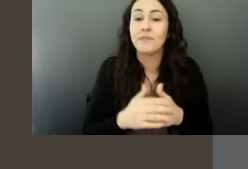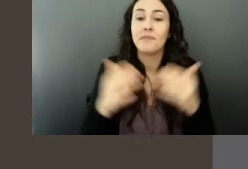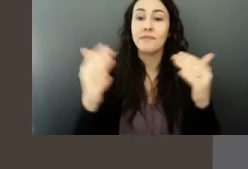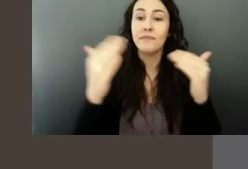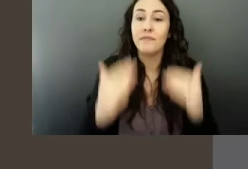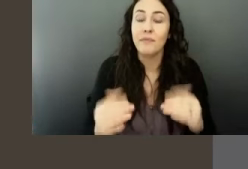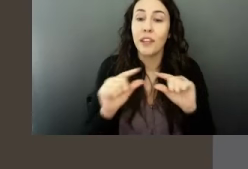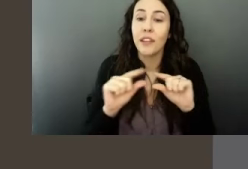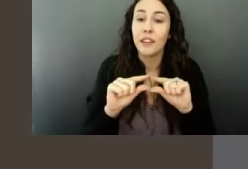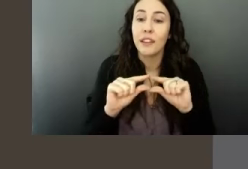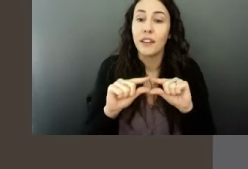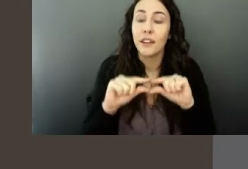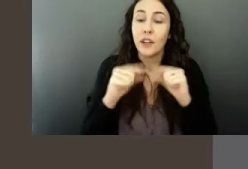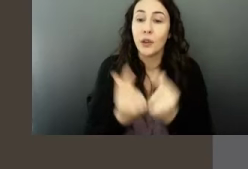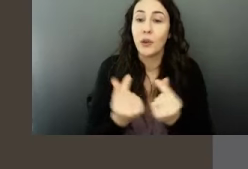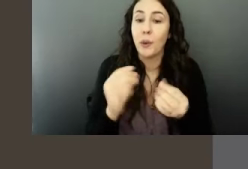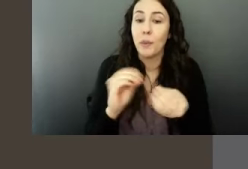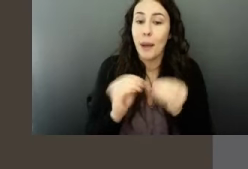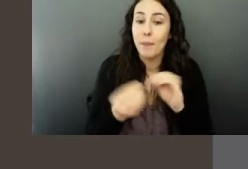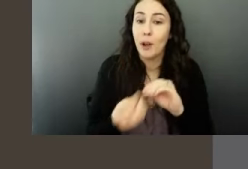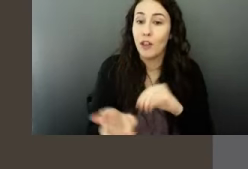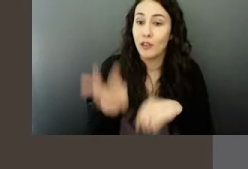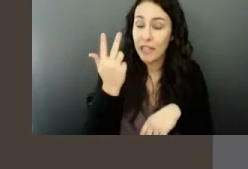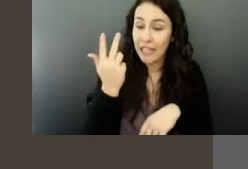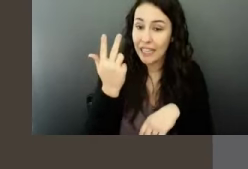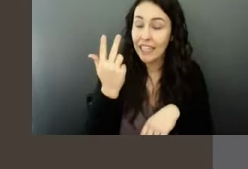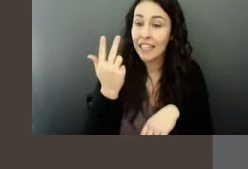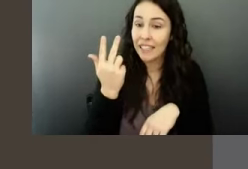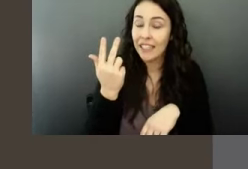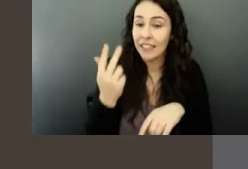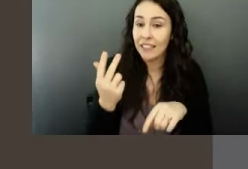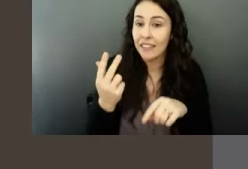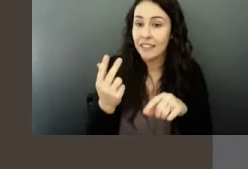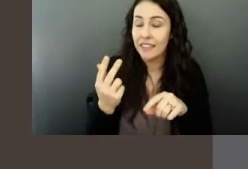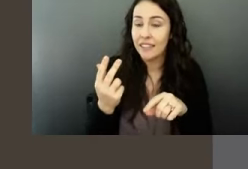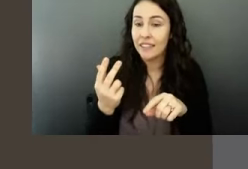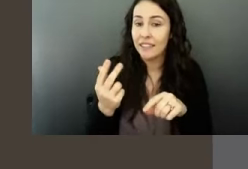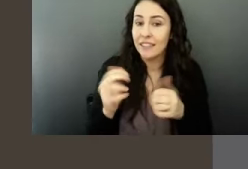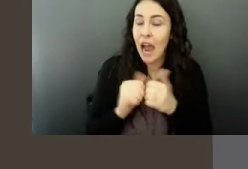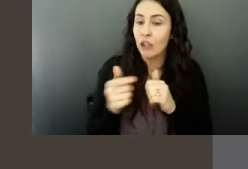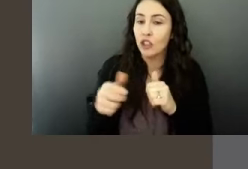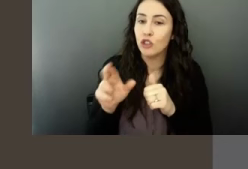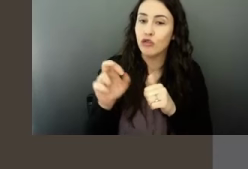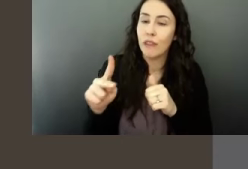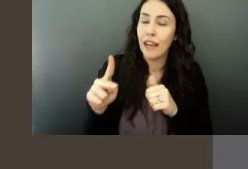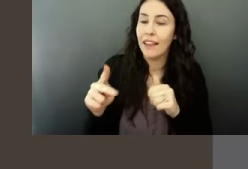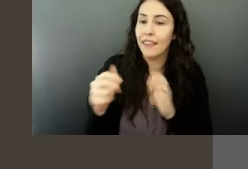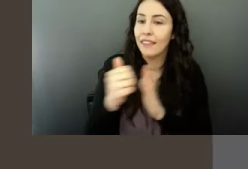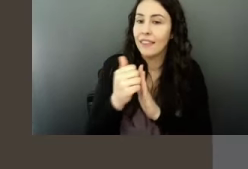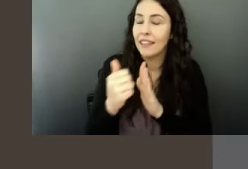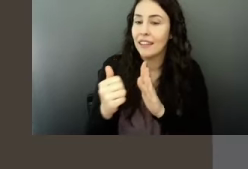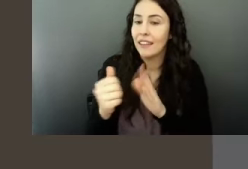So if someone from group number 3 wouldn't mind sharing, how did you rank the assignment and ways to improve that?